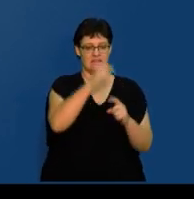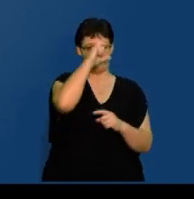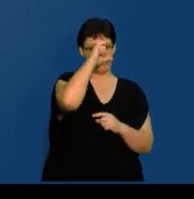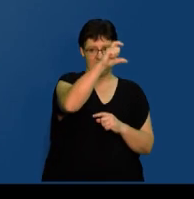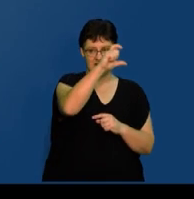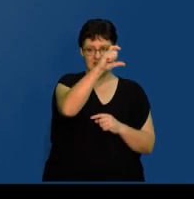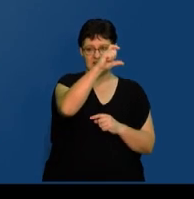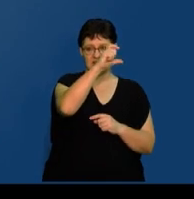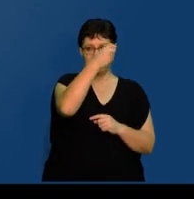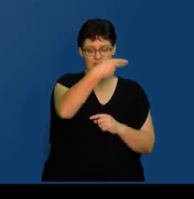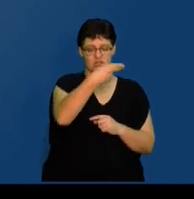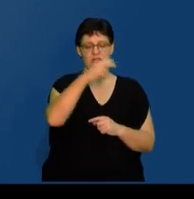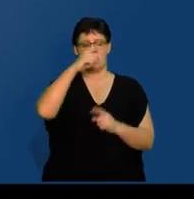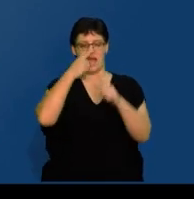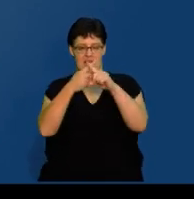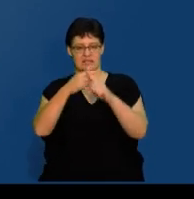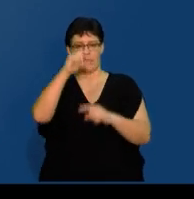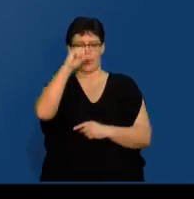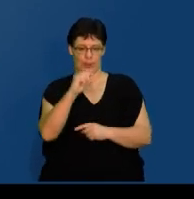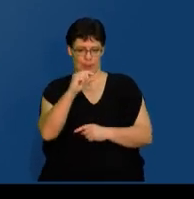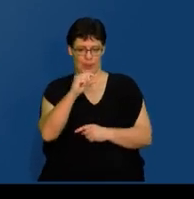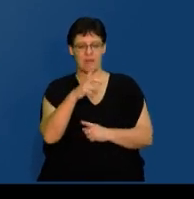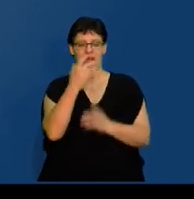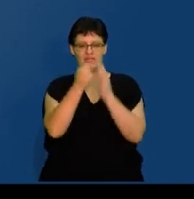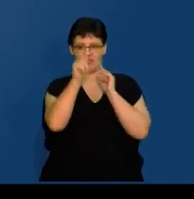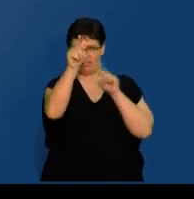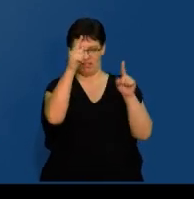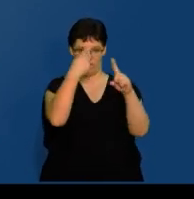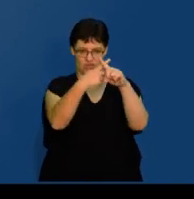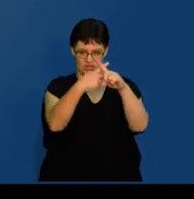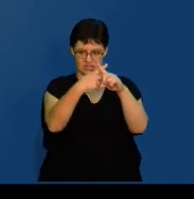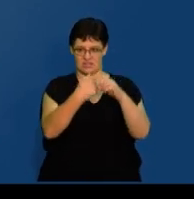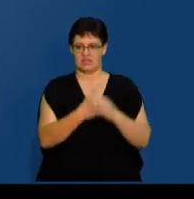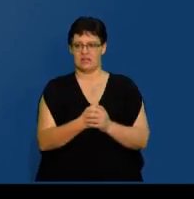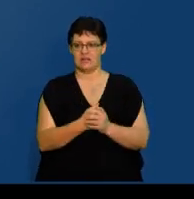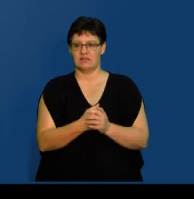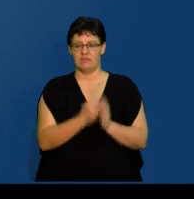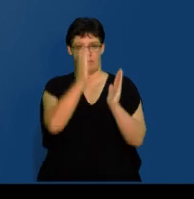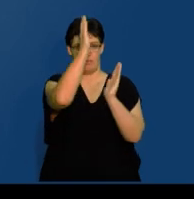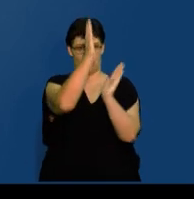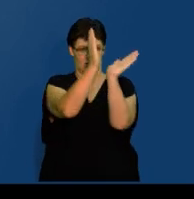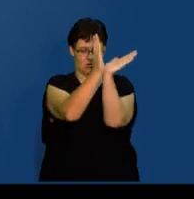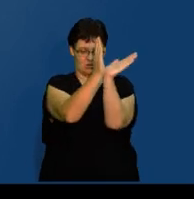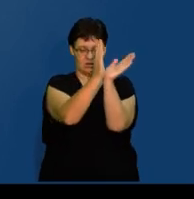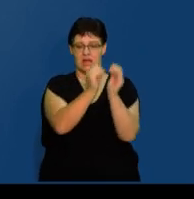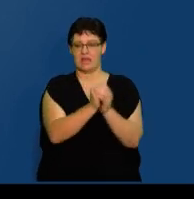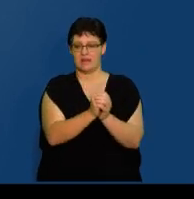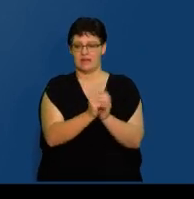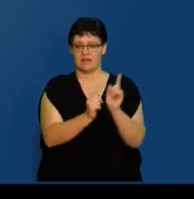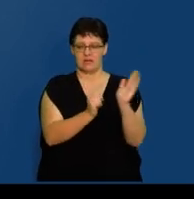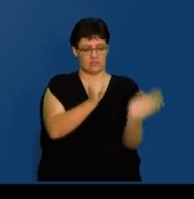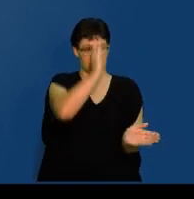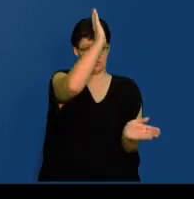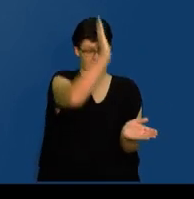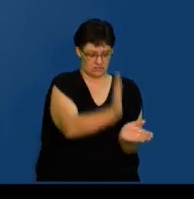this individual. So this is a cross between individuals that are in this block and in that block.